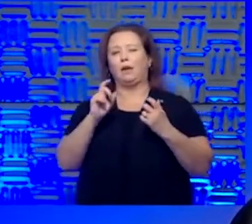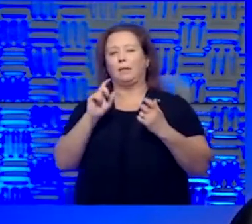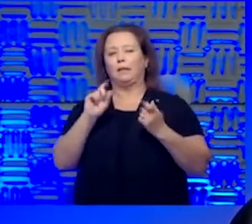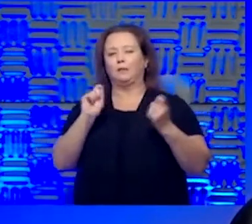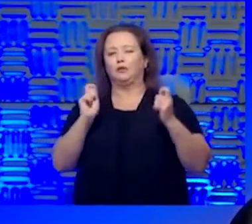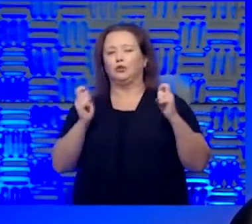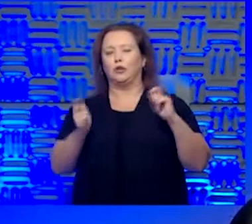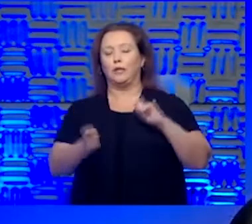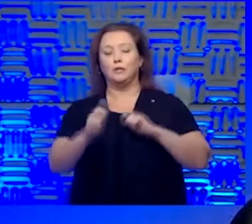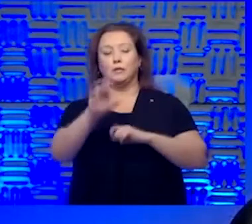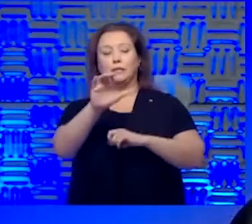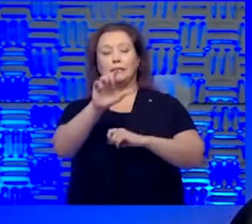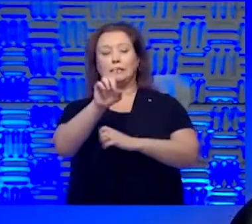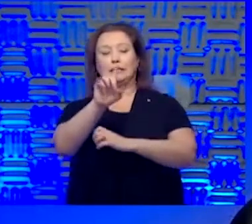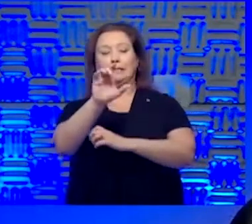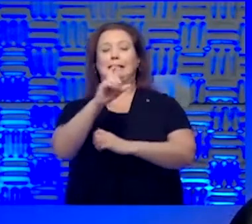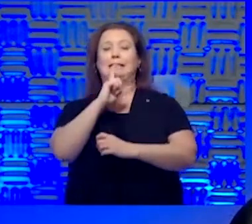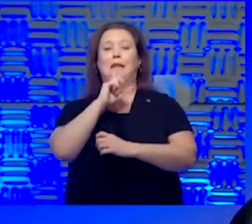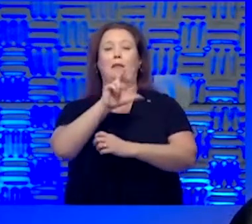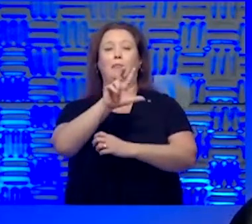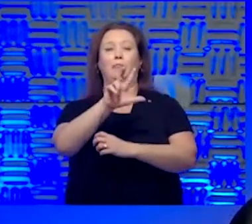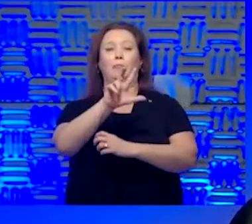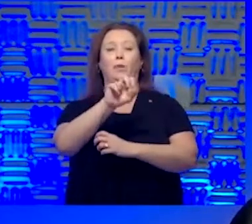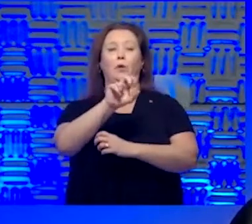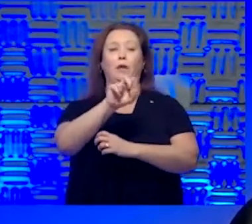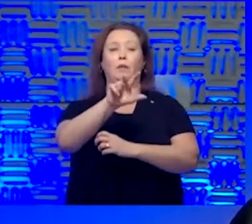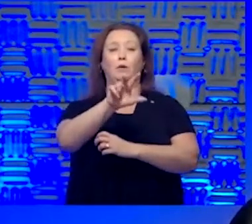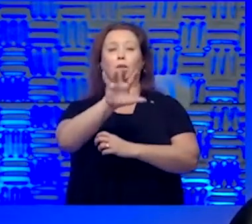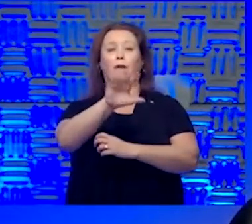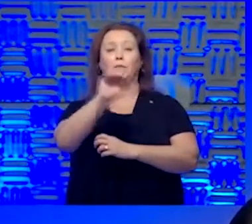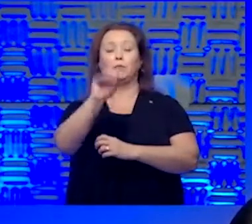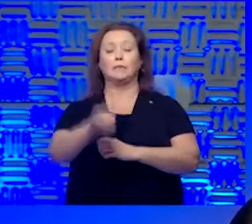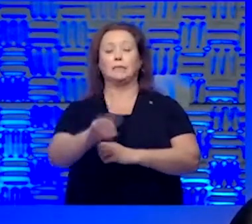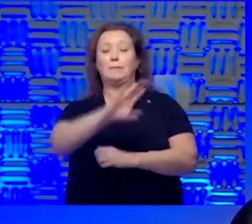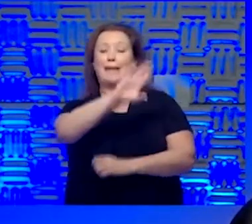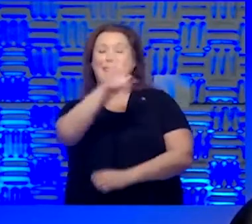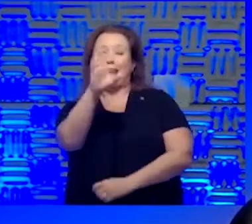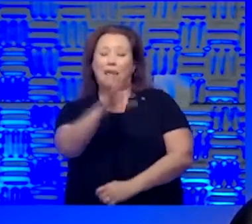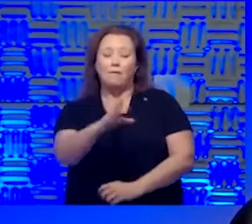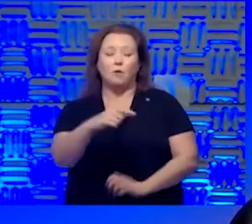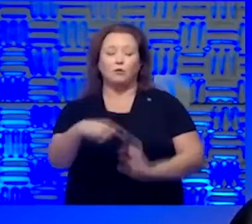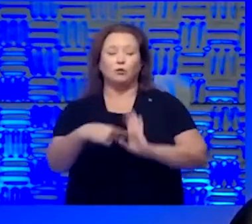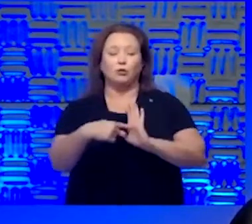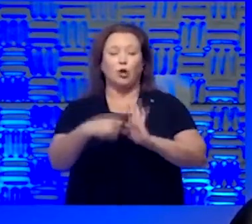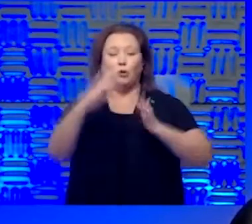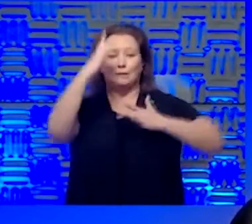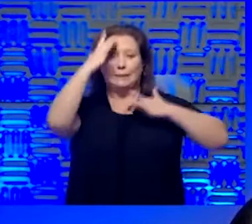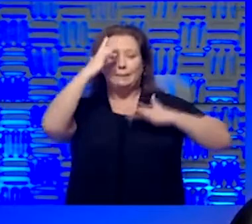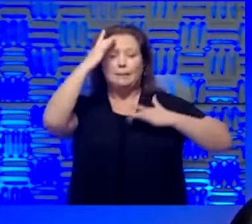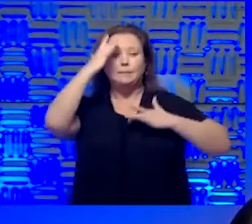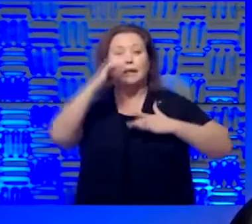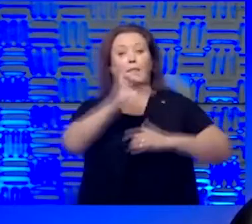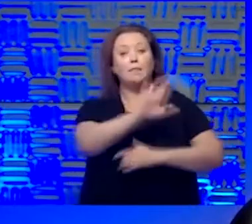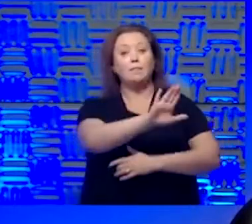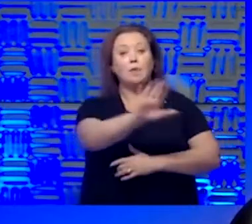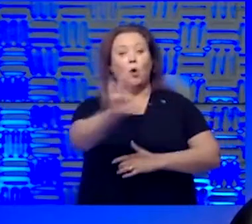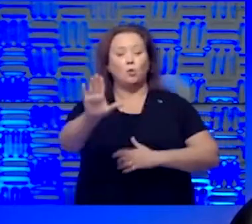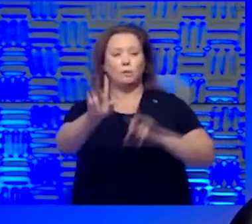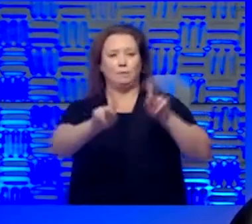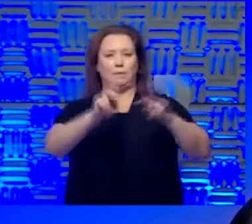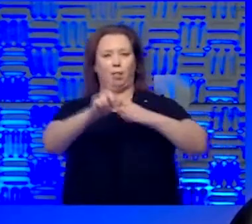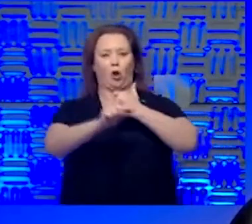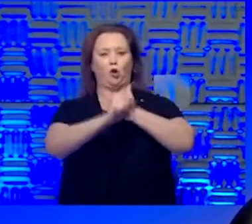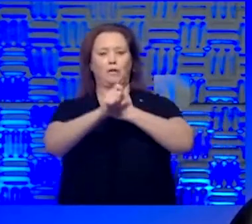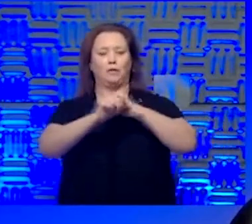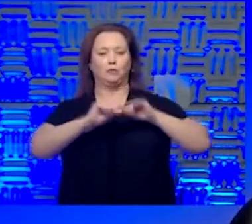the CDC says anywhere from 30 to 35% of people may not ever have symptoms. And those are the people that are dangerous to spread the disease